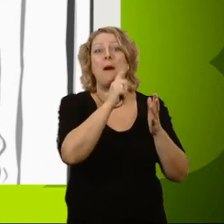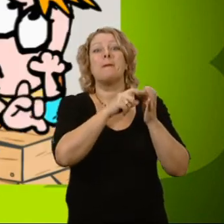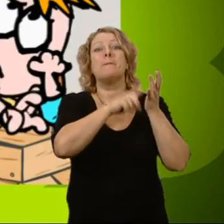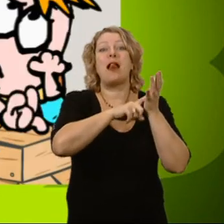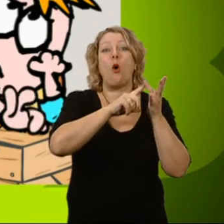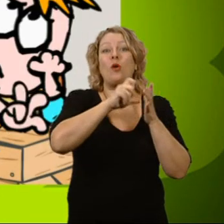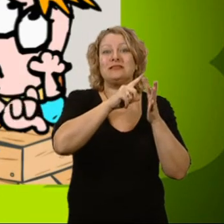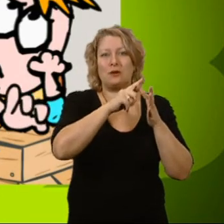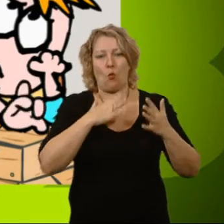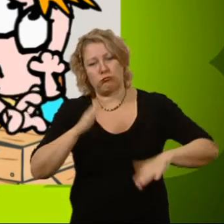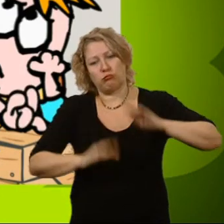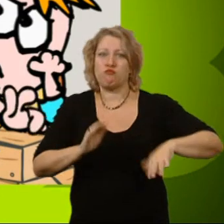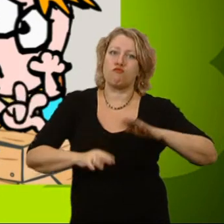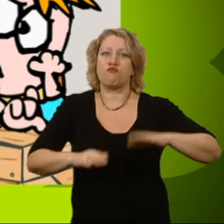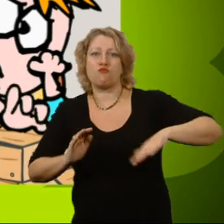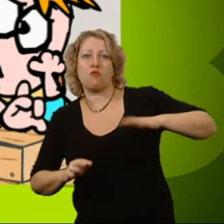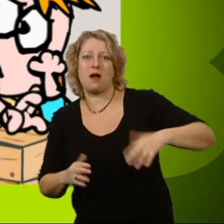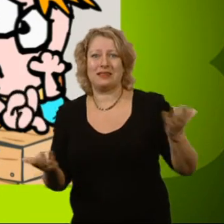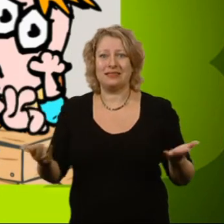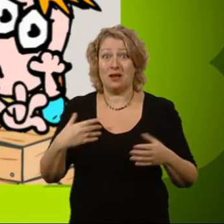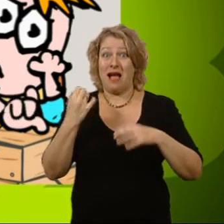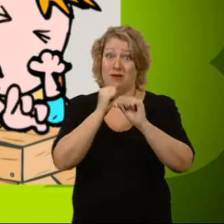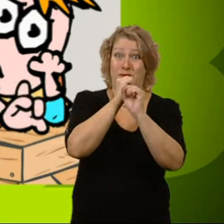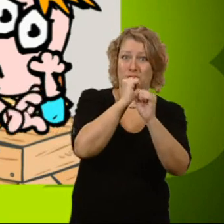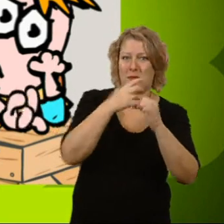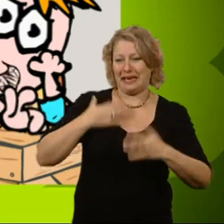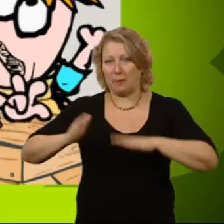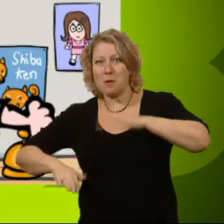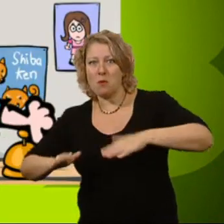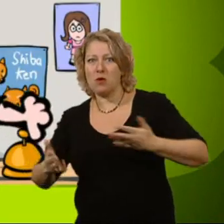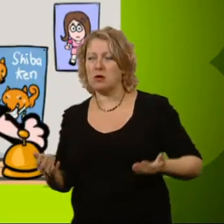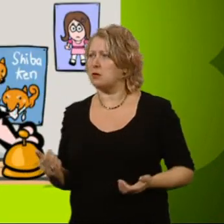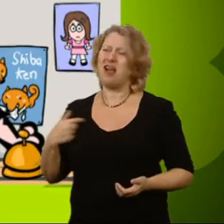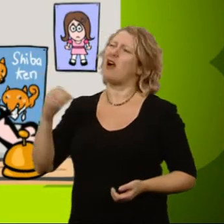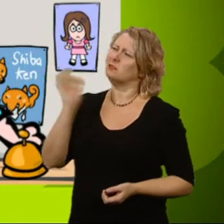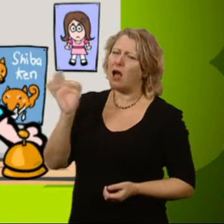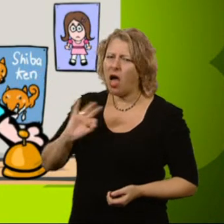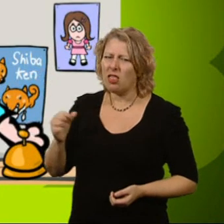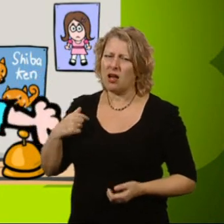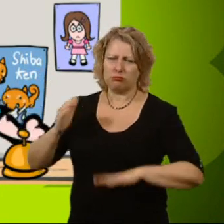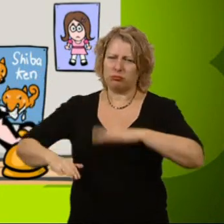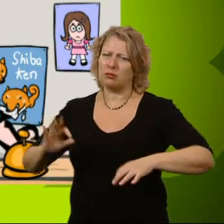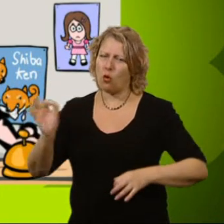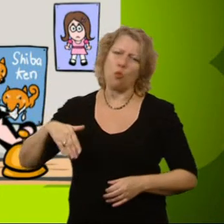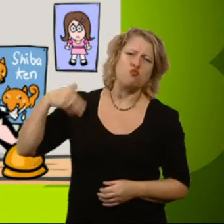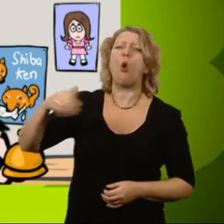up with the Mexican rumba. We've got the trumpets, but we need the bongos. No, I have not got the bongos. Go away.